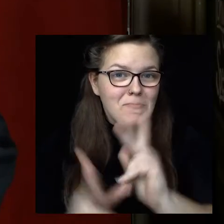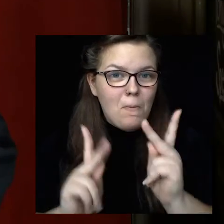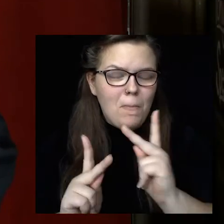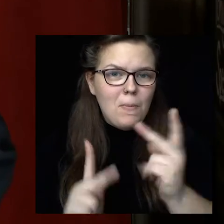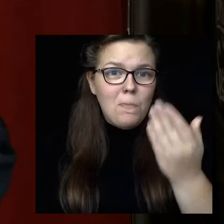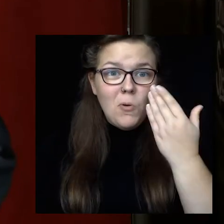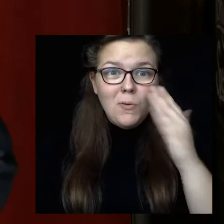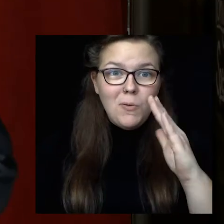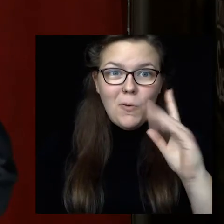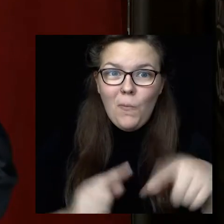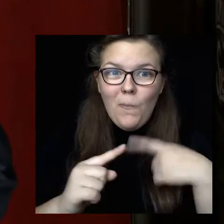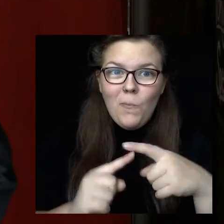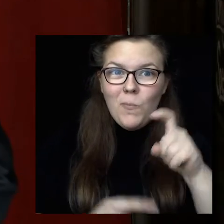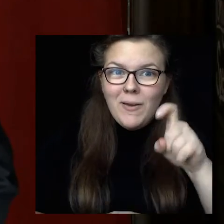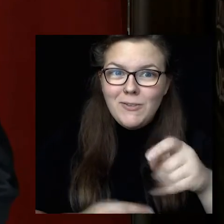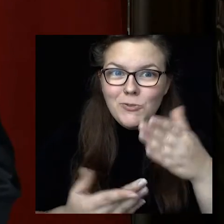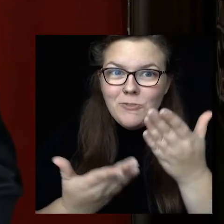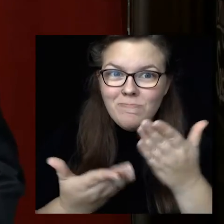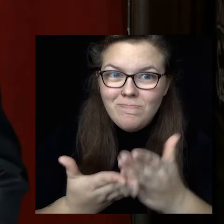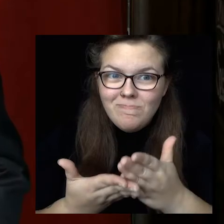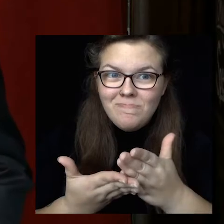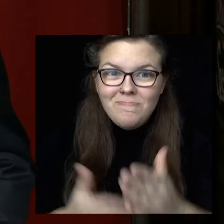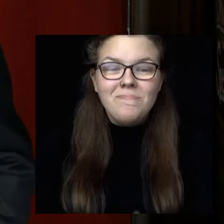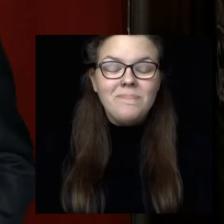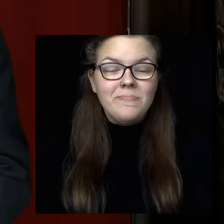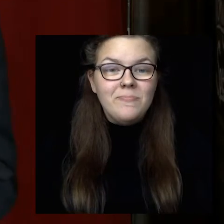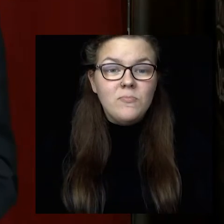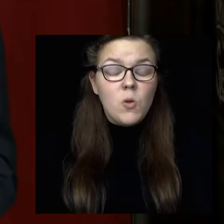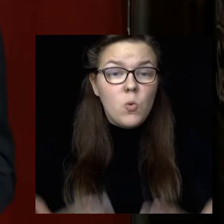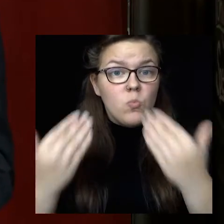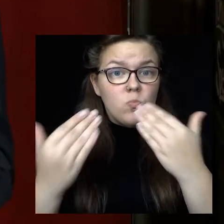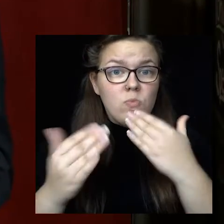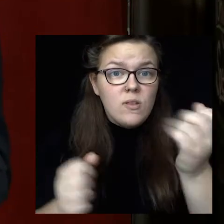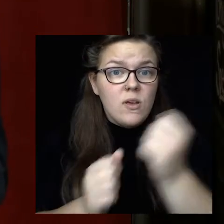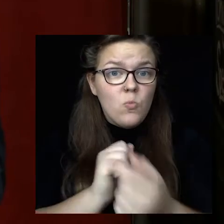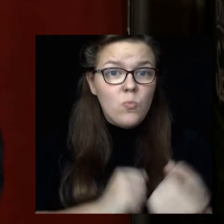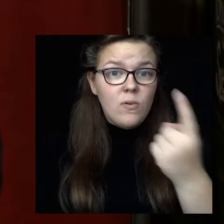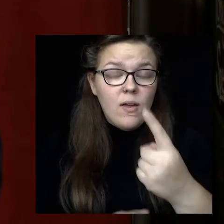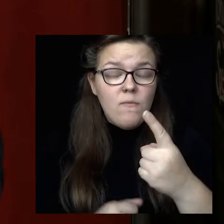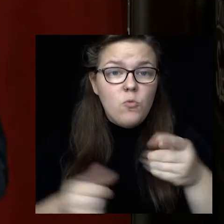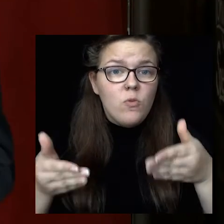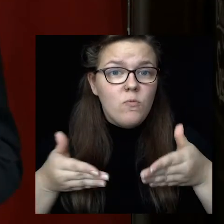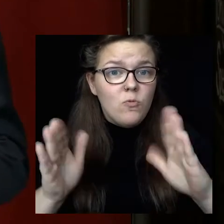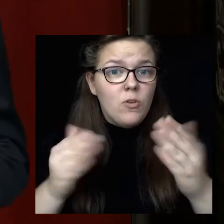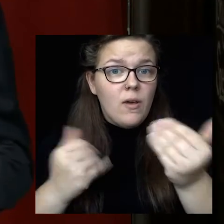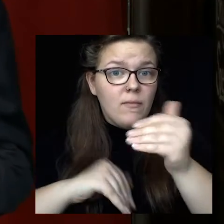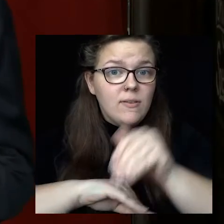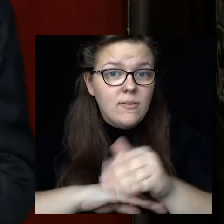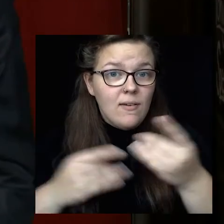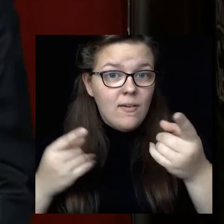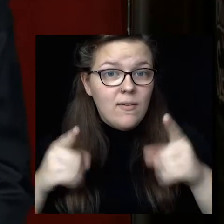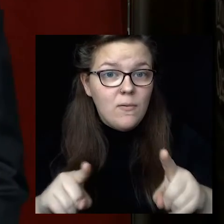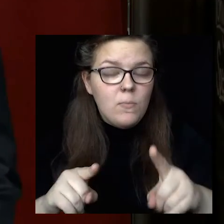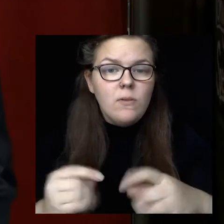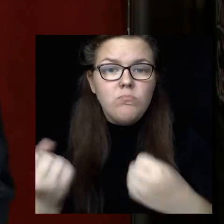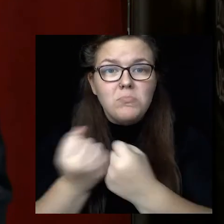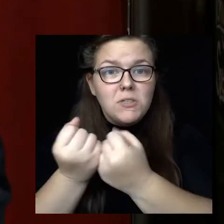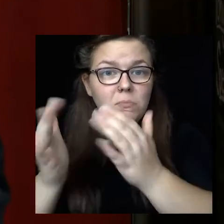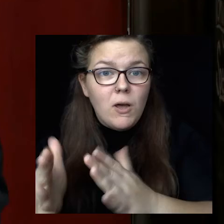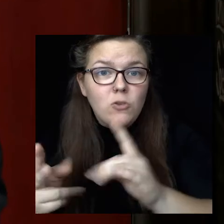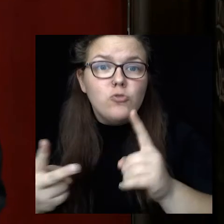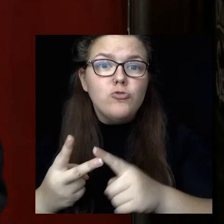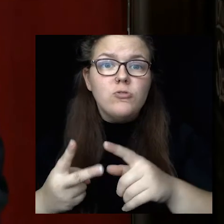people don't know when a good pairing should end. Well, thank you to everyone for making this evening possible. Our sponsors,